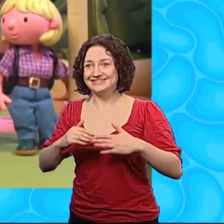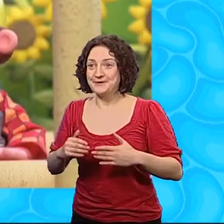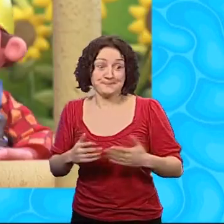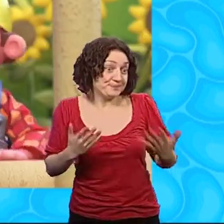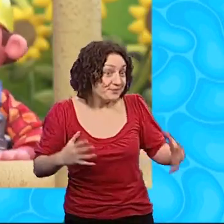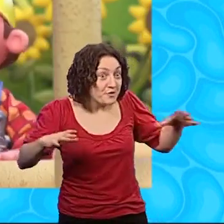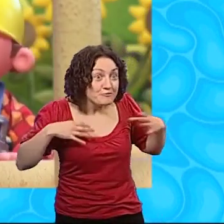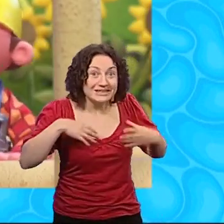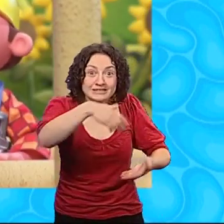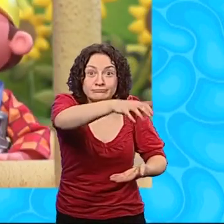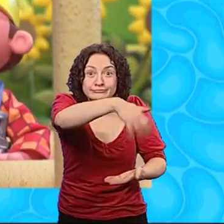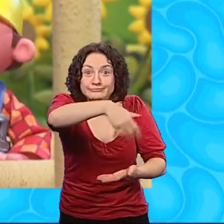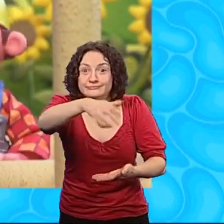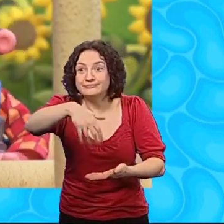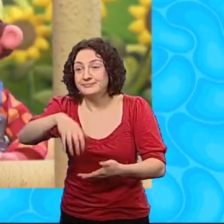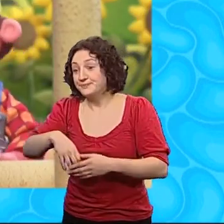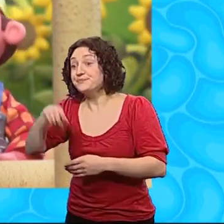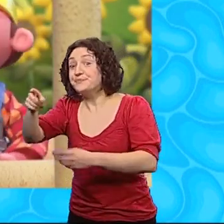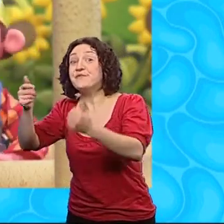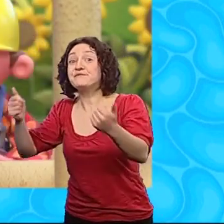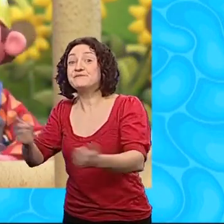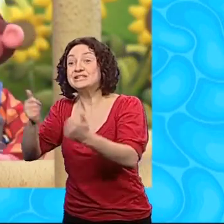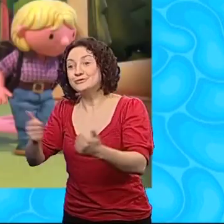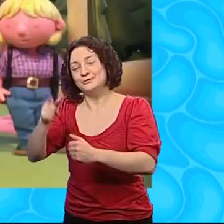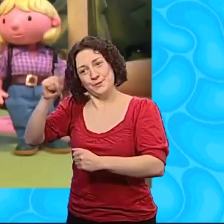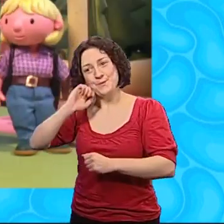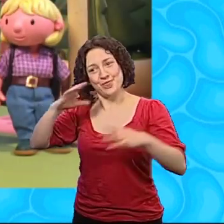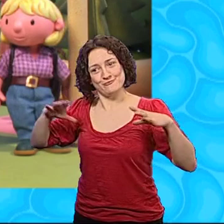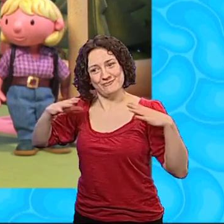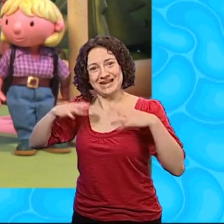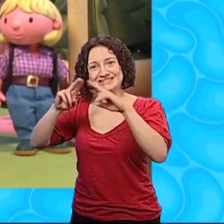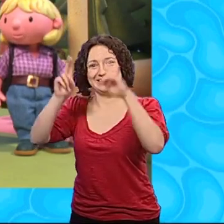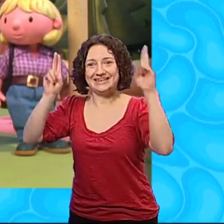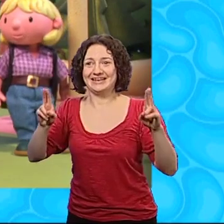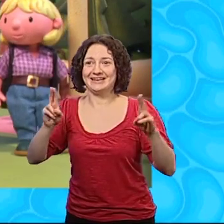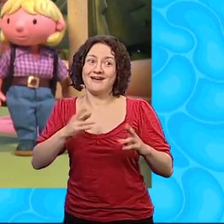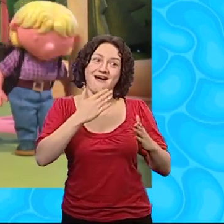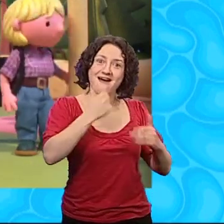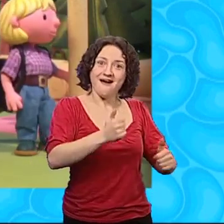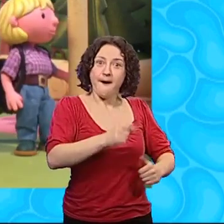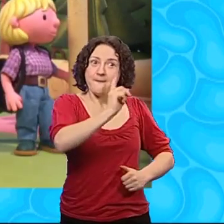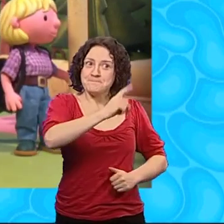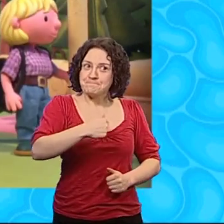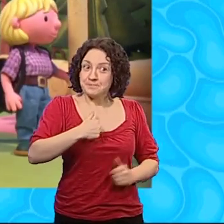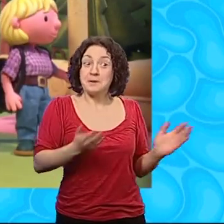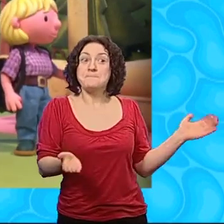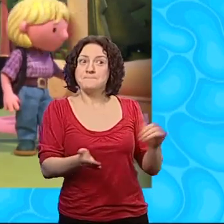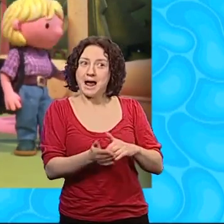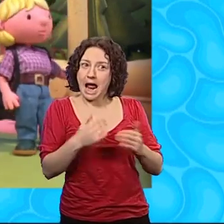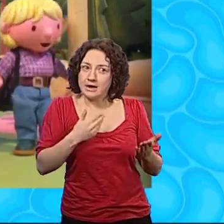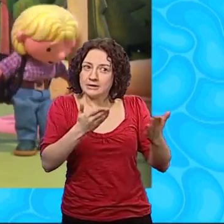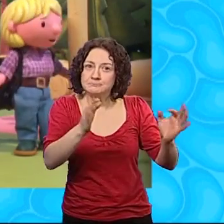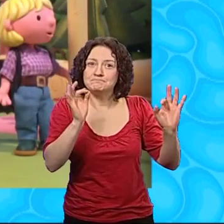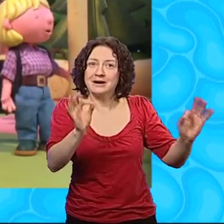get picking. Oh, your bunkhouse will be ready by the time you're finished. Thanks, Bob. We got something special for all of you when we get back,